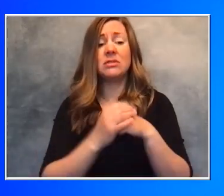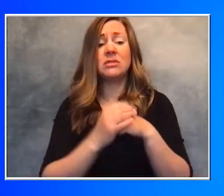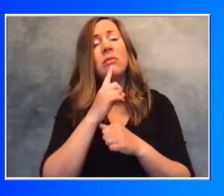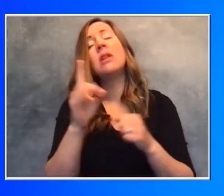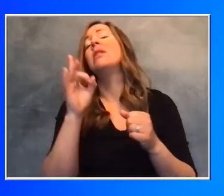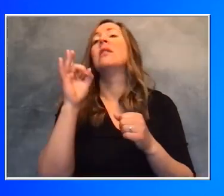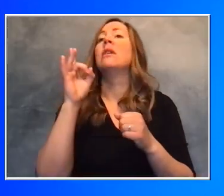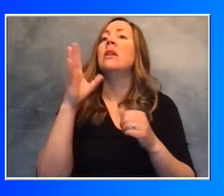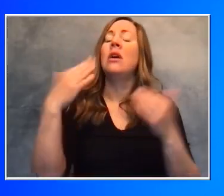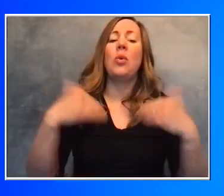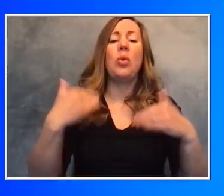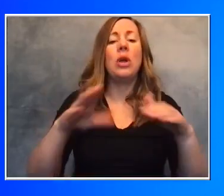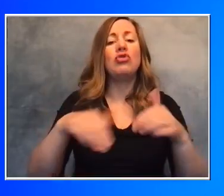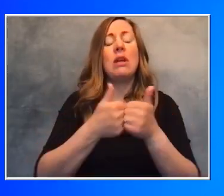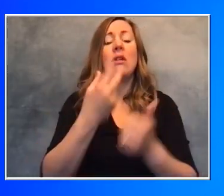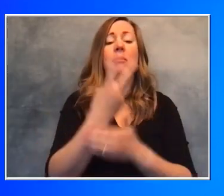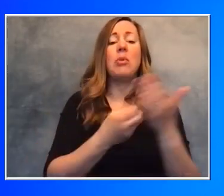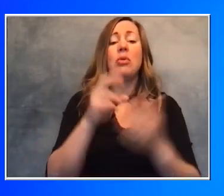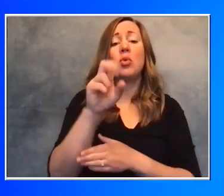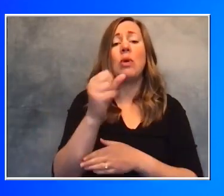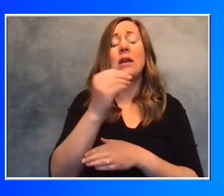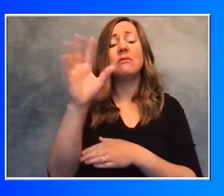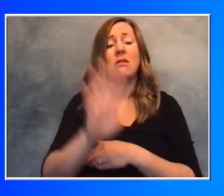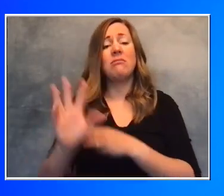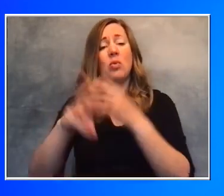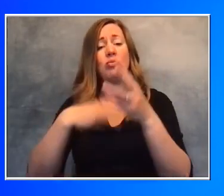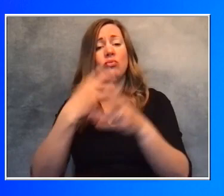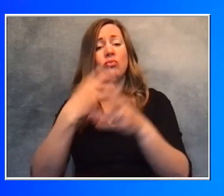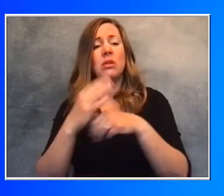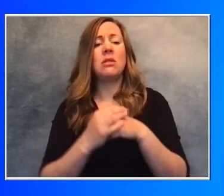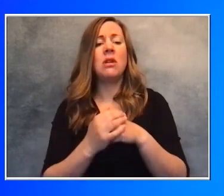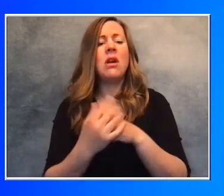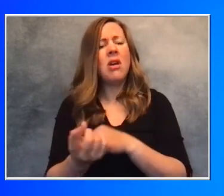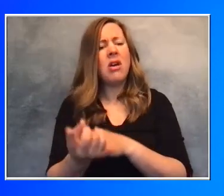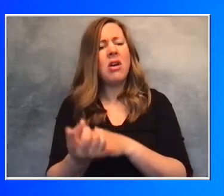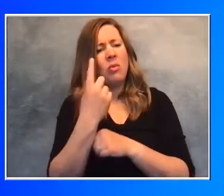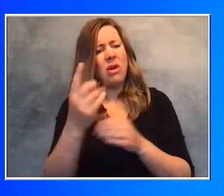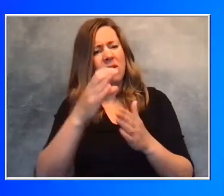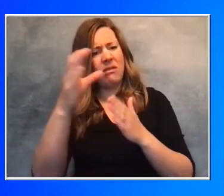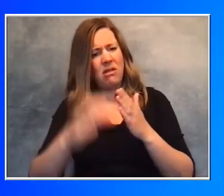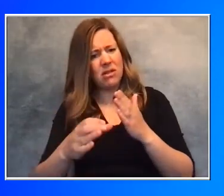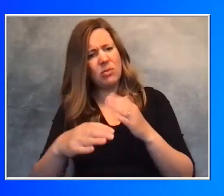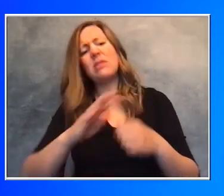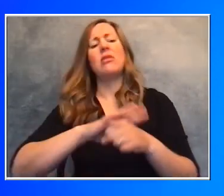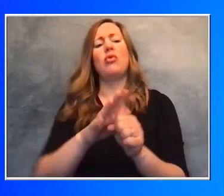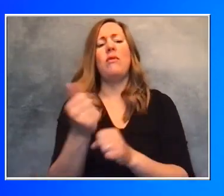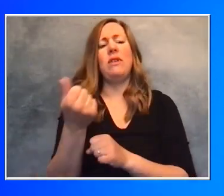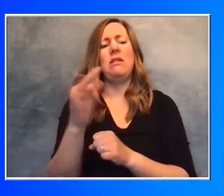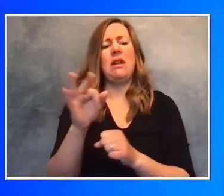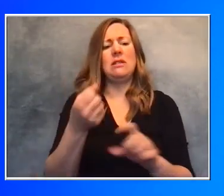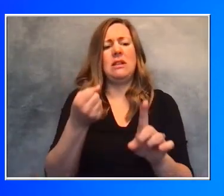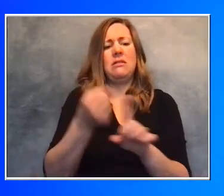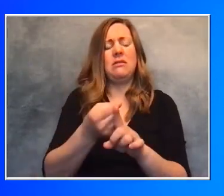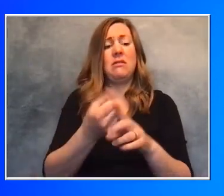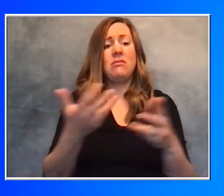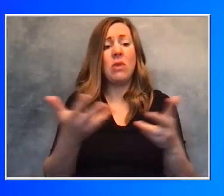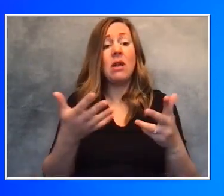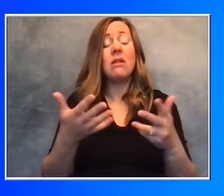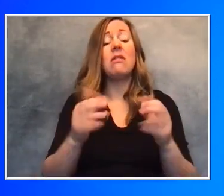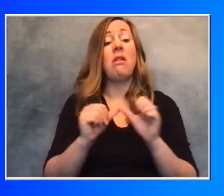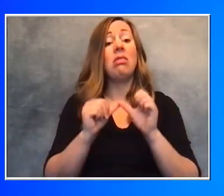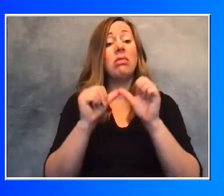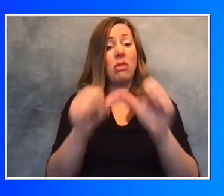United States and globally. One of the consequences of the COVID-19 pandemic is long COVID, and so